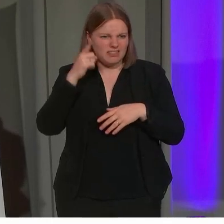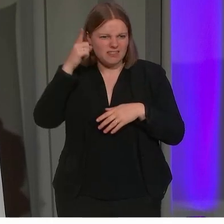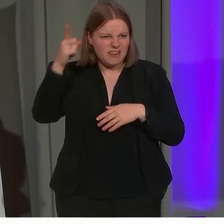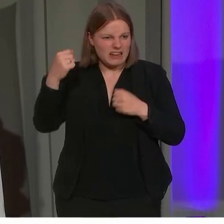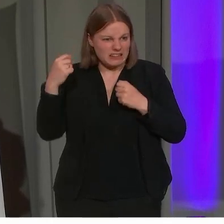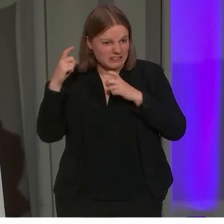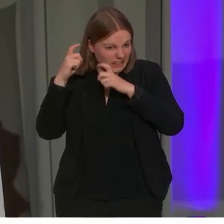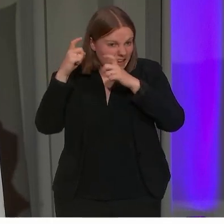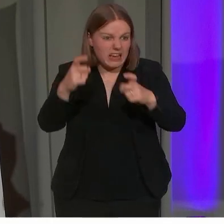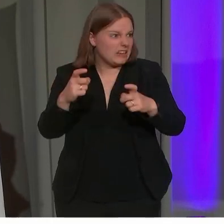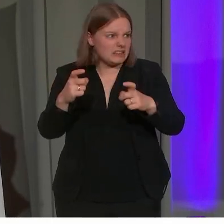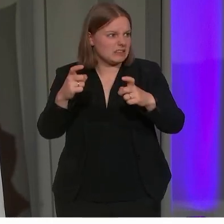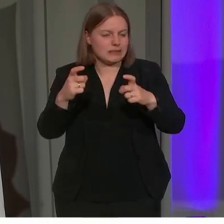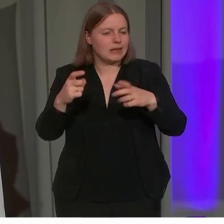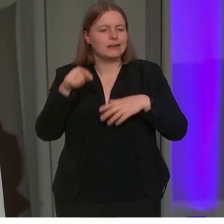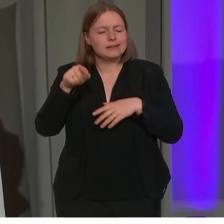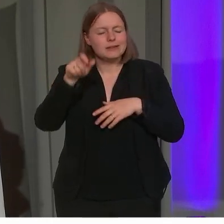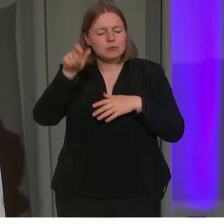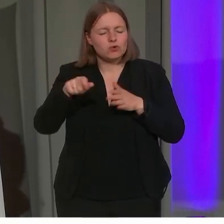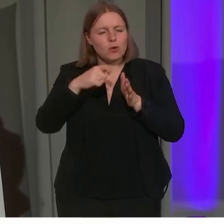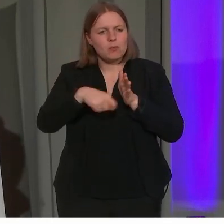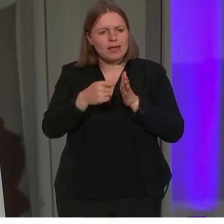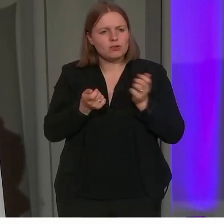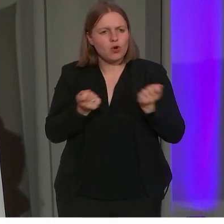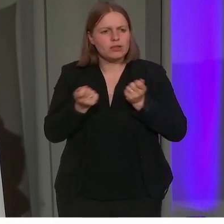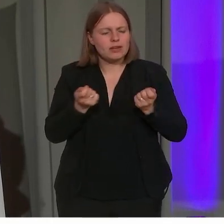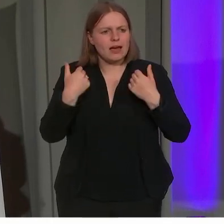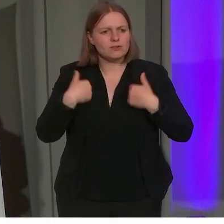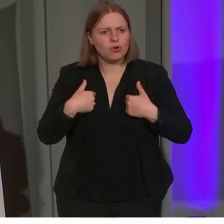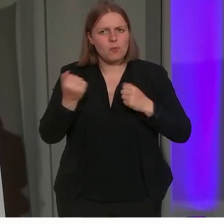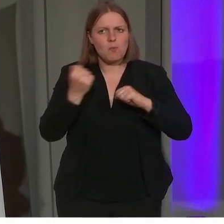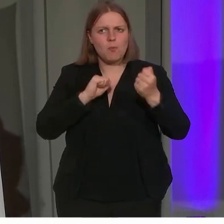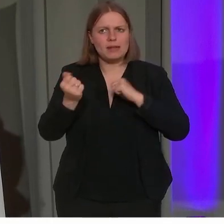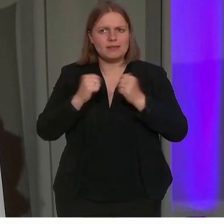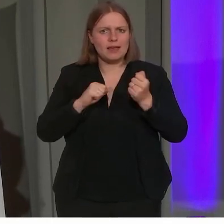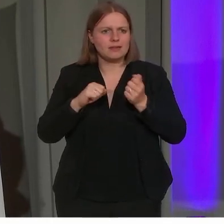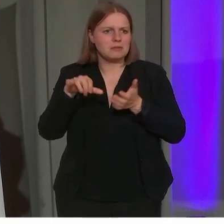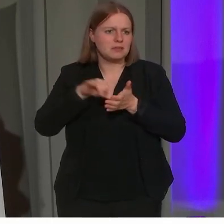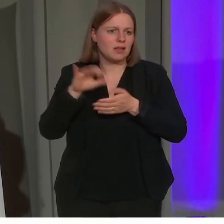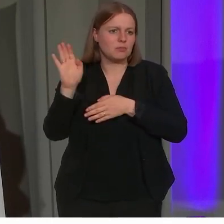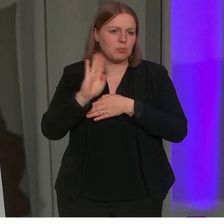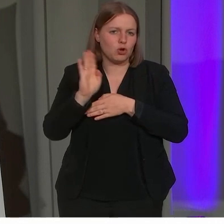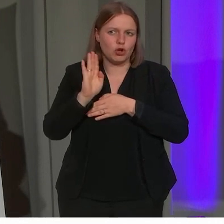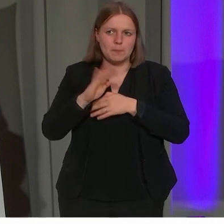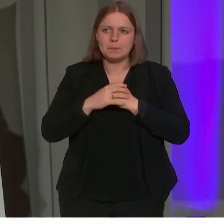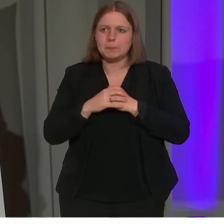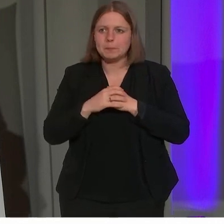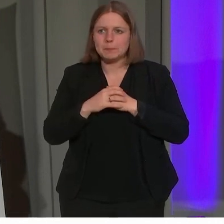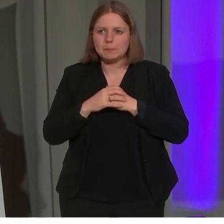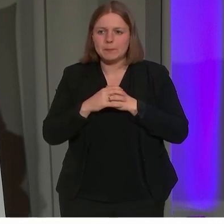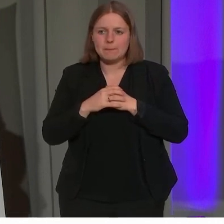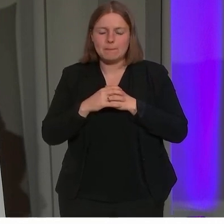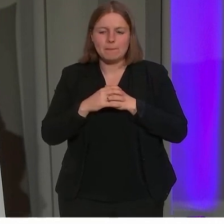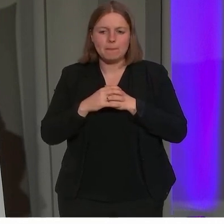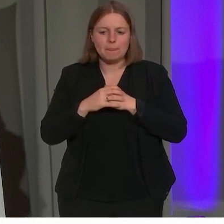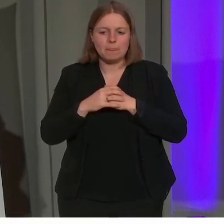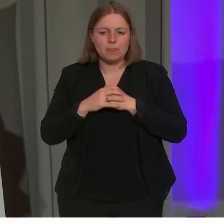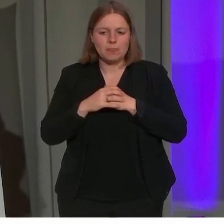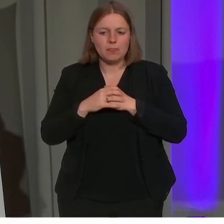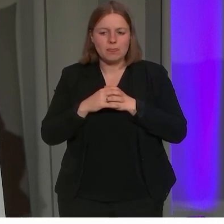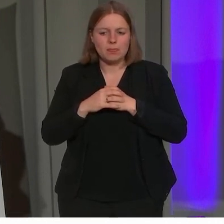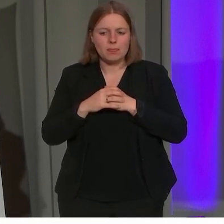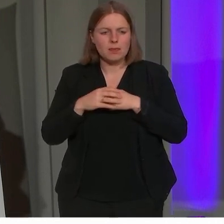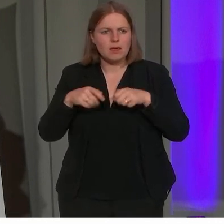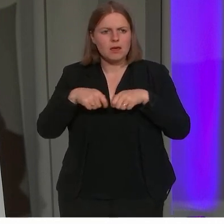Our next speaker is from very close by. He is a project coordinator mobility at the City